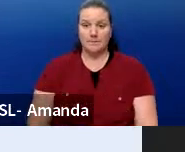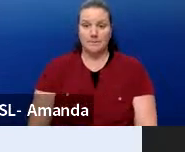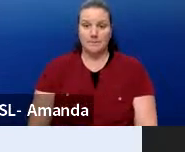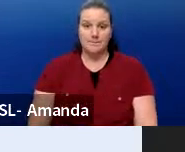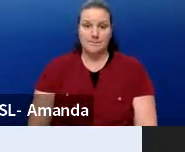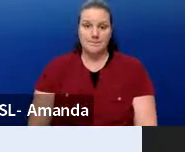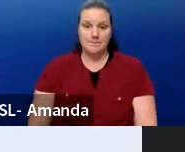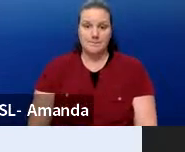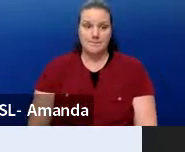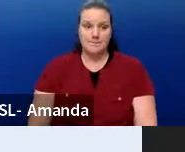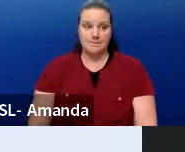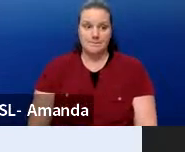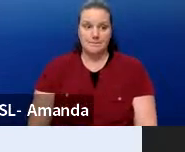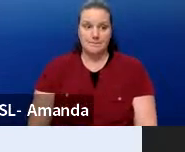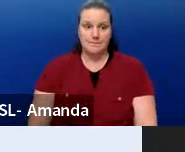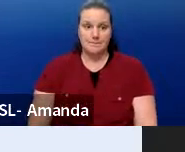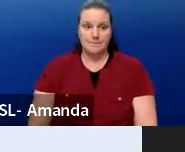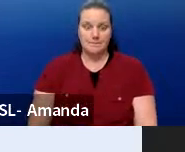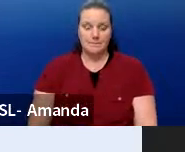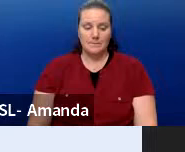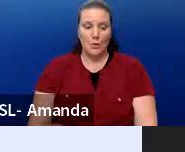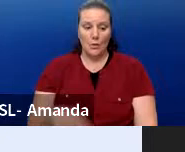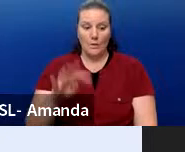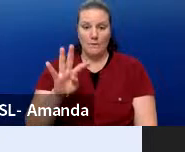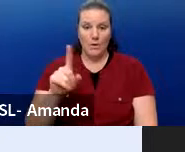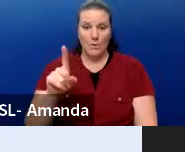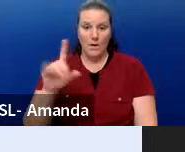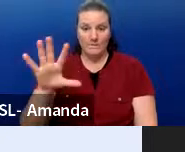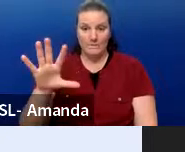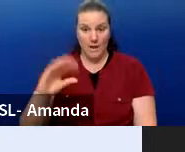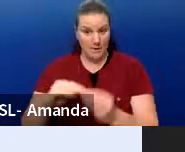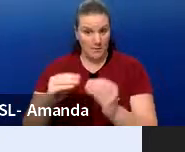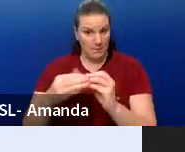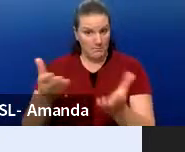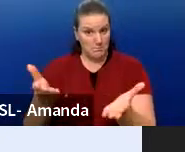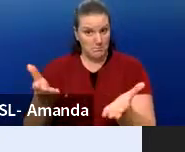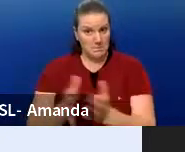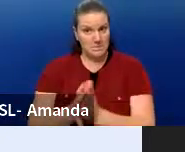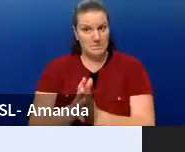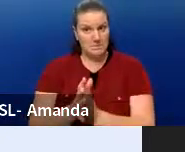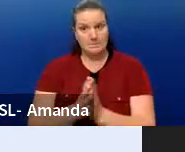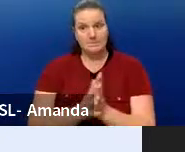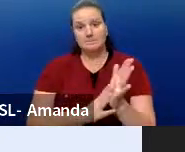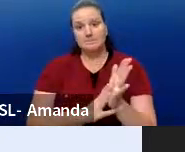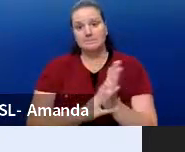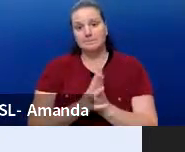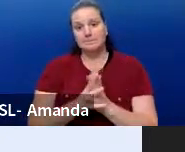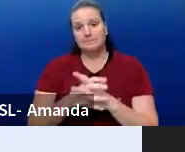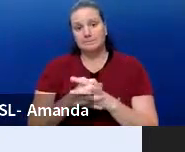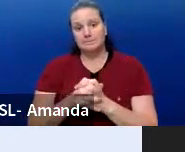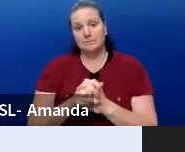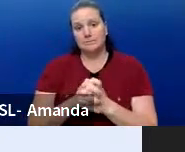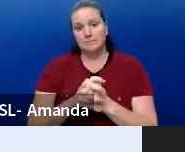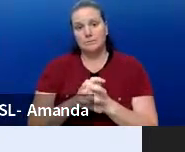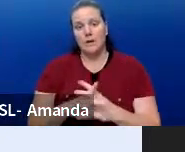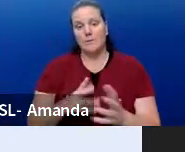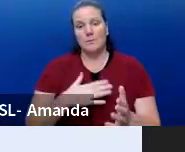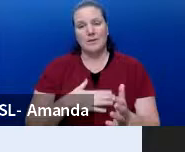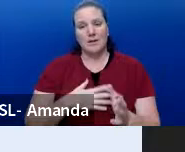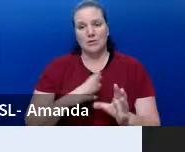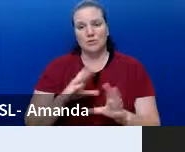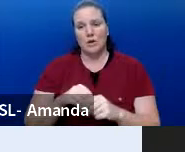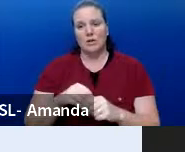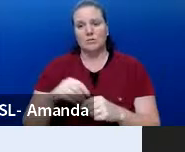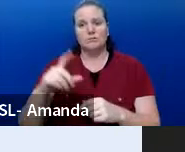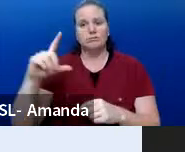Whoever's on the phone, 415 number. You will be up, but please only join, turn down your audio